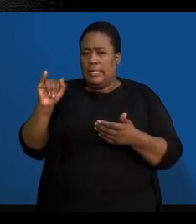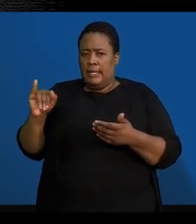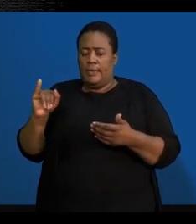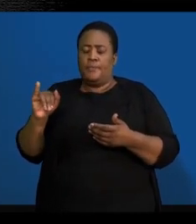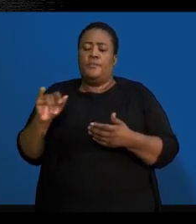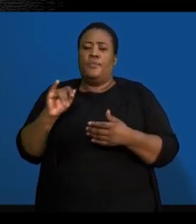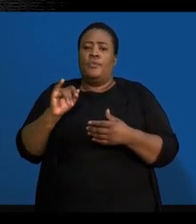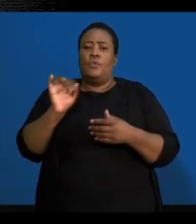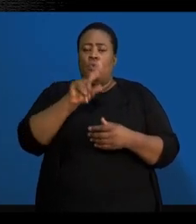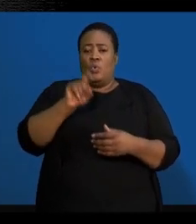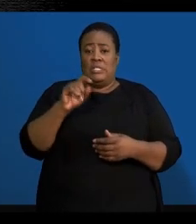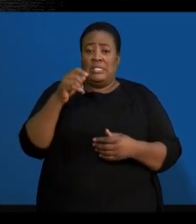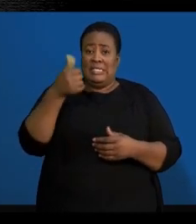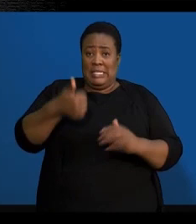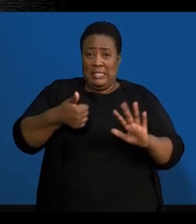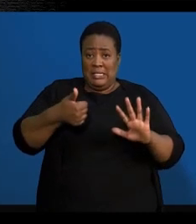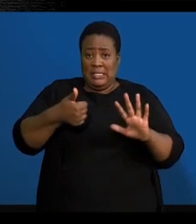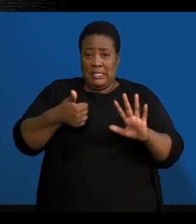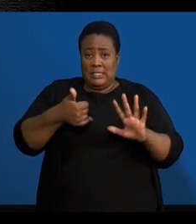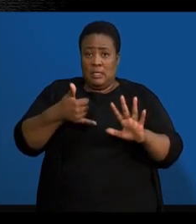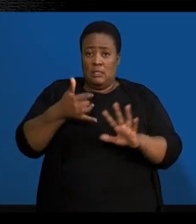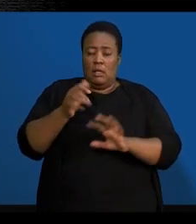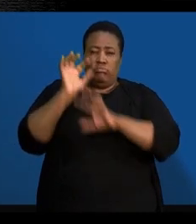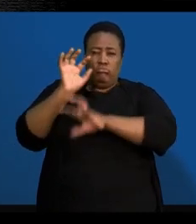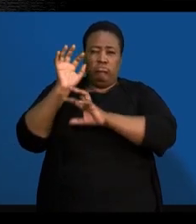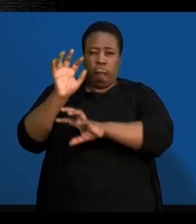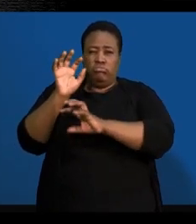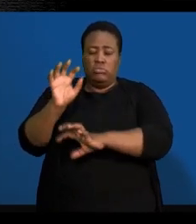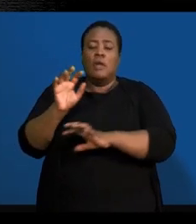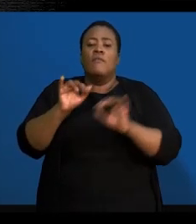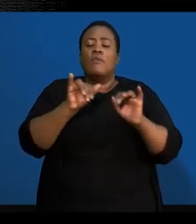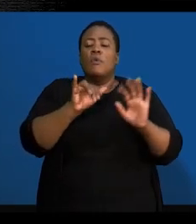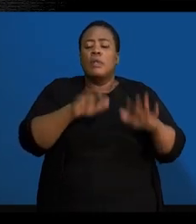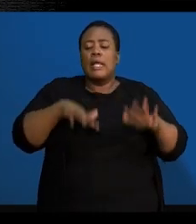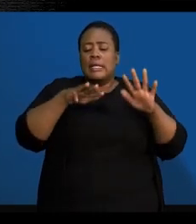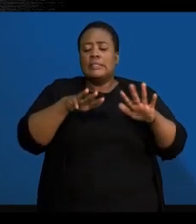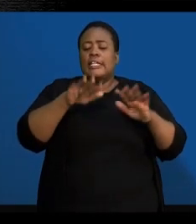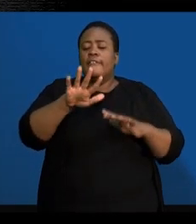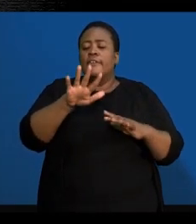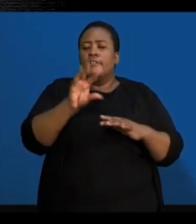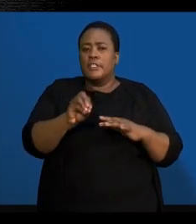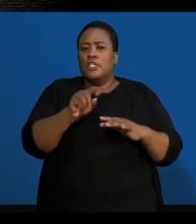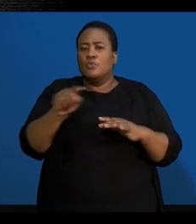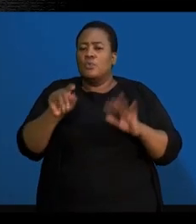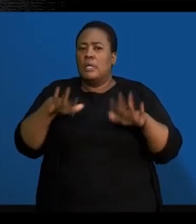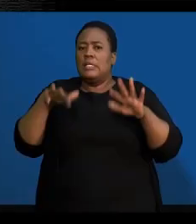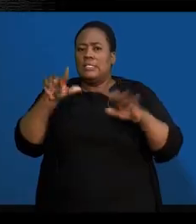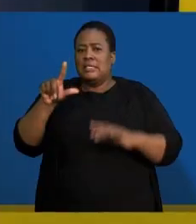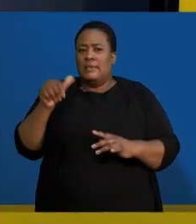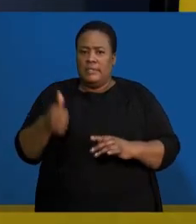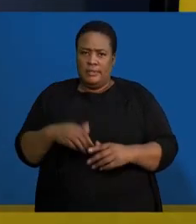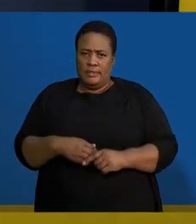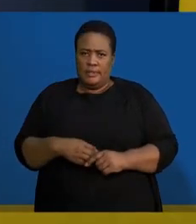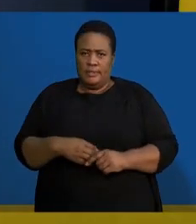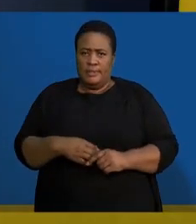civil society protests from the 1950s to the 1970s, the civil rights movement. So again,